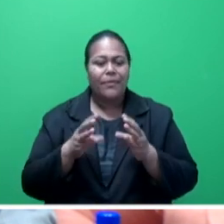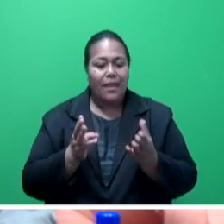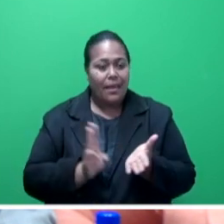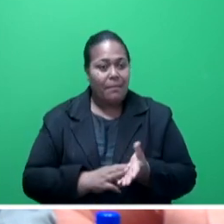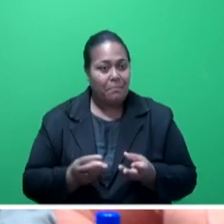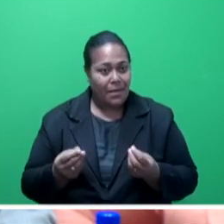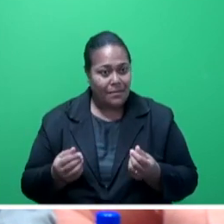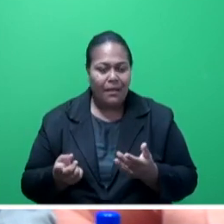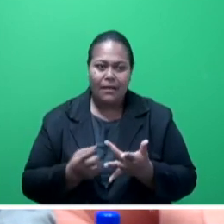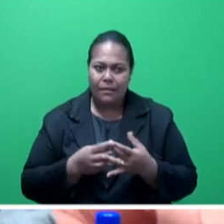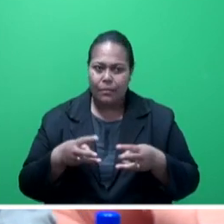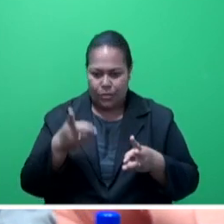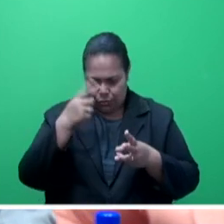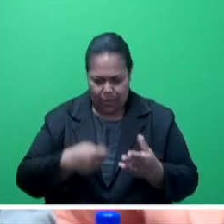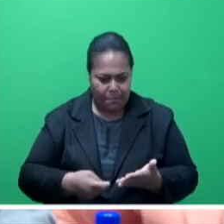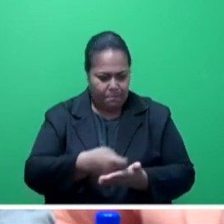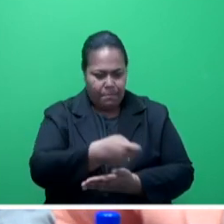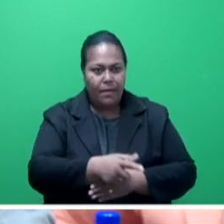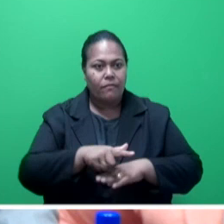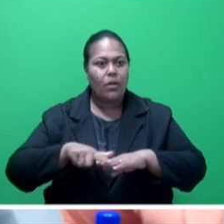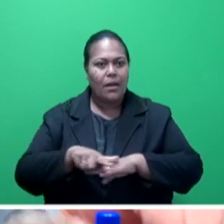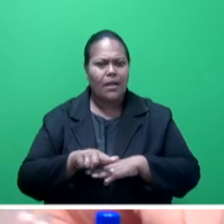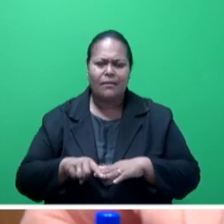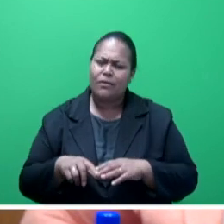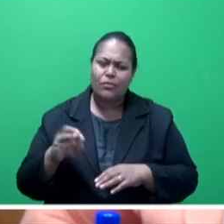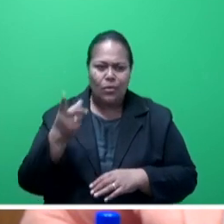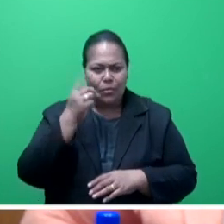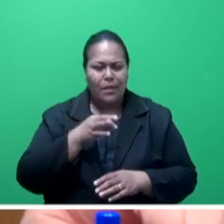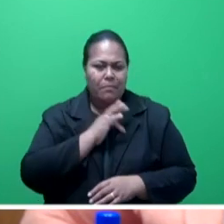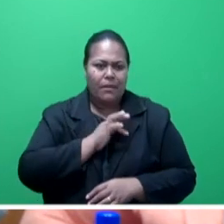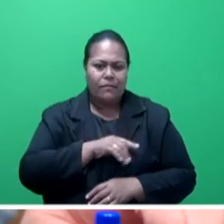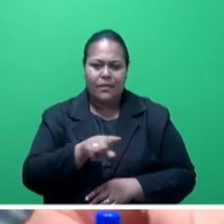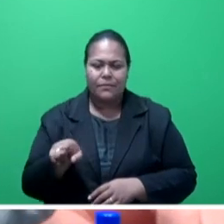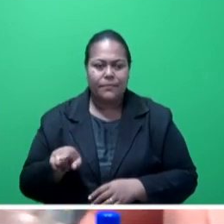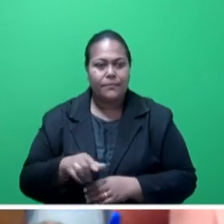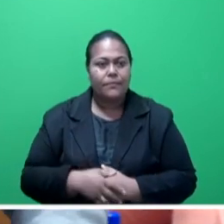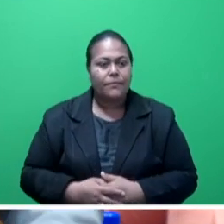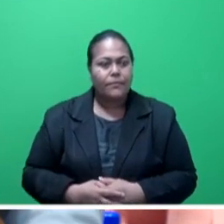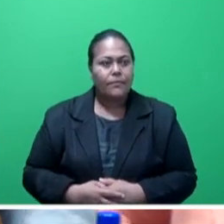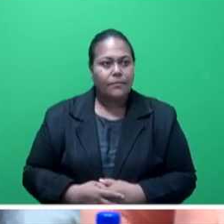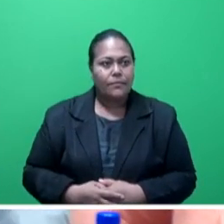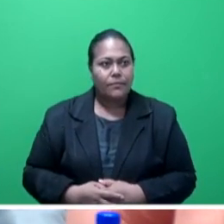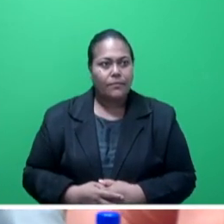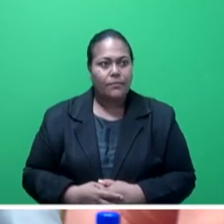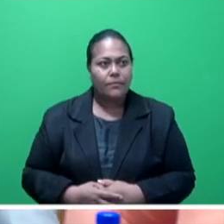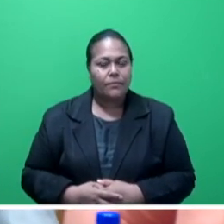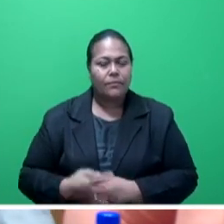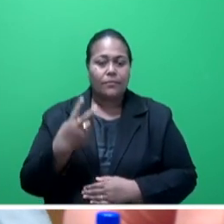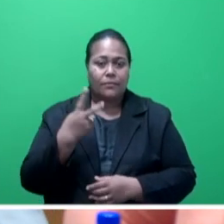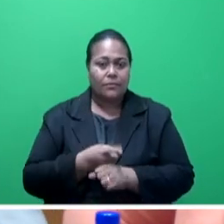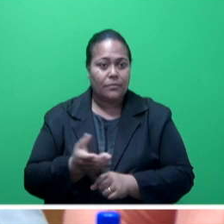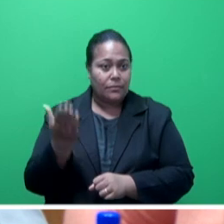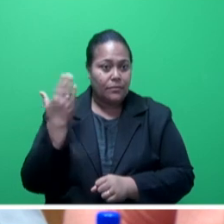modes to be adopted in the near future for greater efficiency and better customer service. Mr. Speaker, sir, 2 weeks ago,